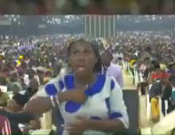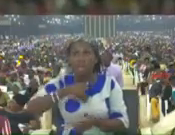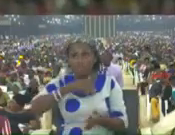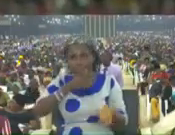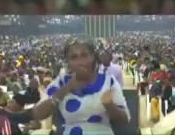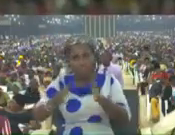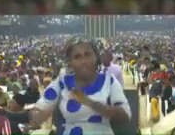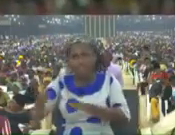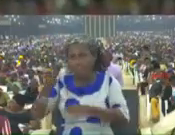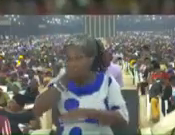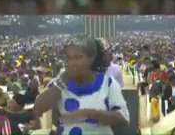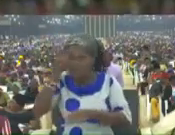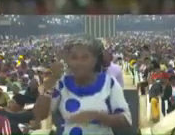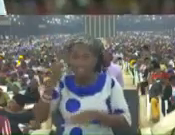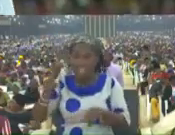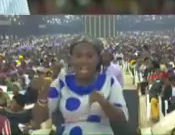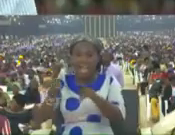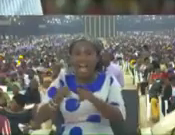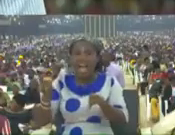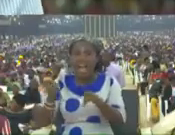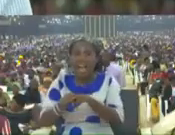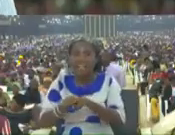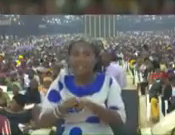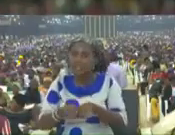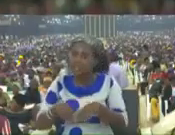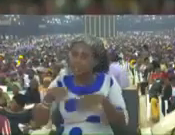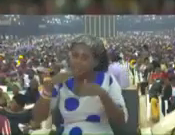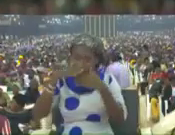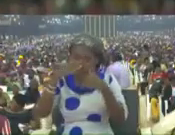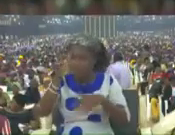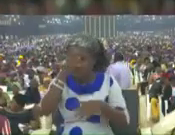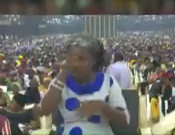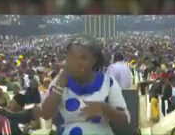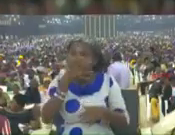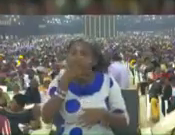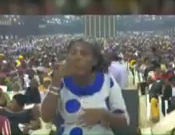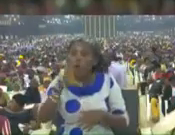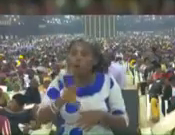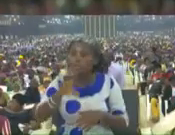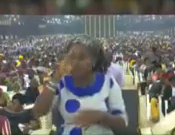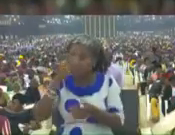Because as soon as Jacob finished cursing these boys, he died.